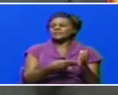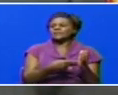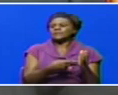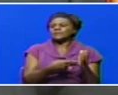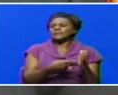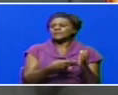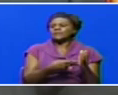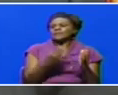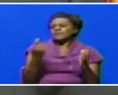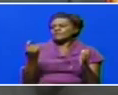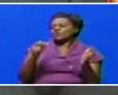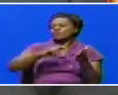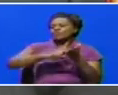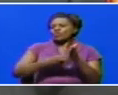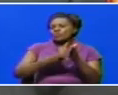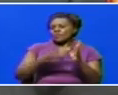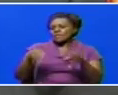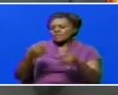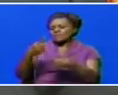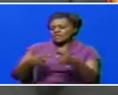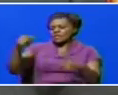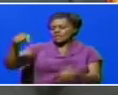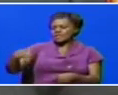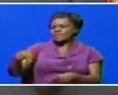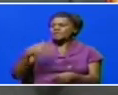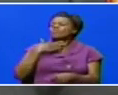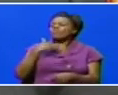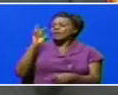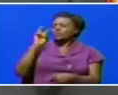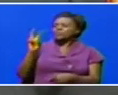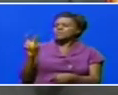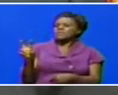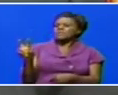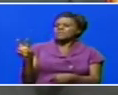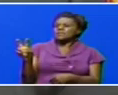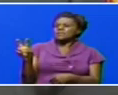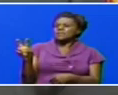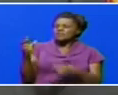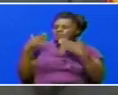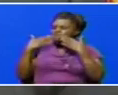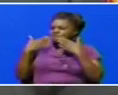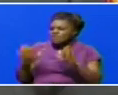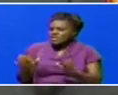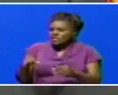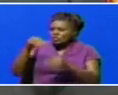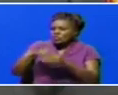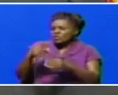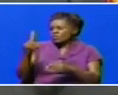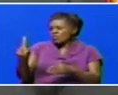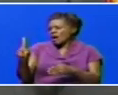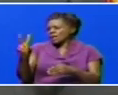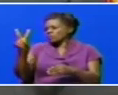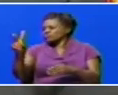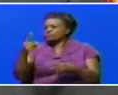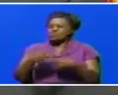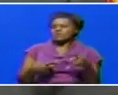there'll be very, very few contracts which we'll be awarding this year. And we want to see that we complete within the next 1 year or two all the